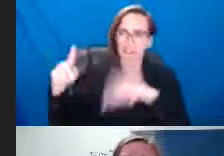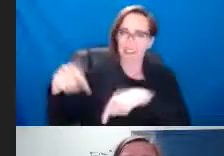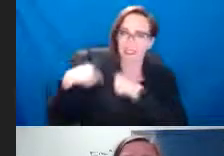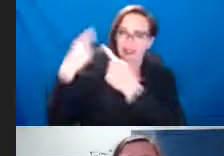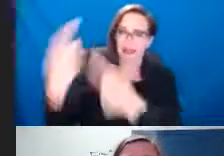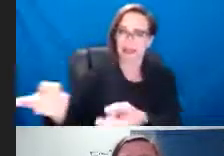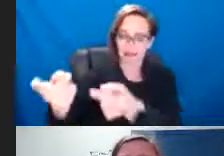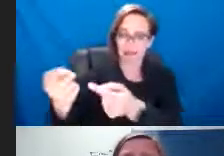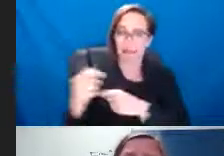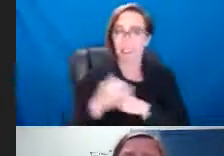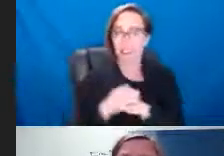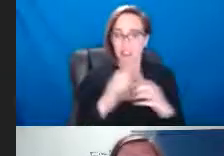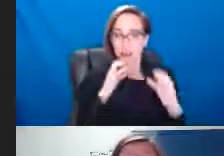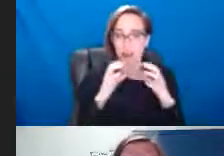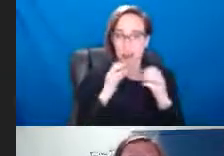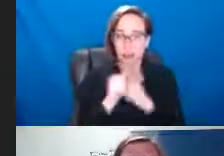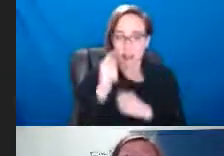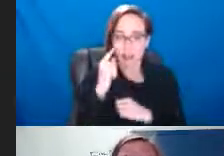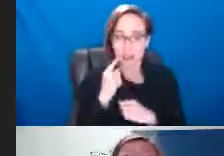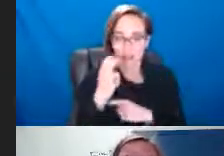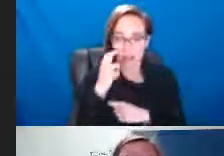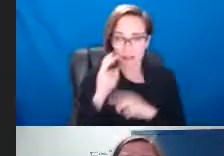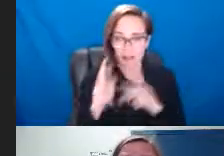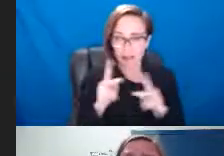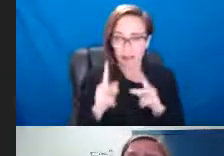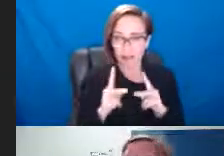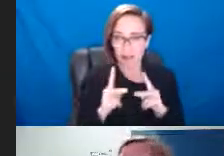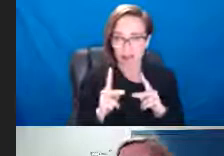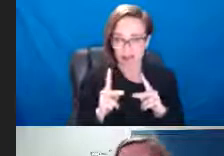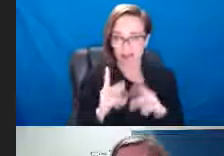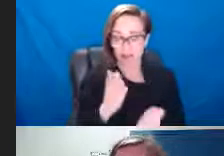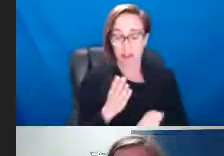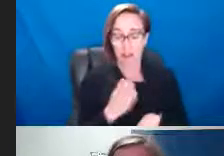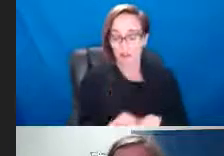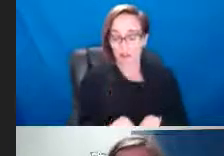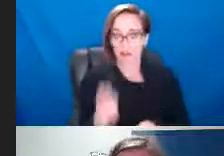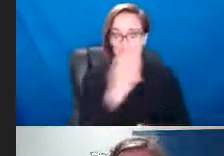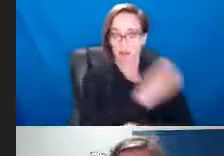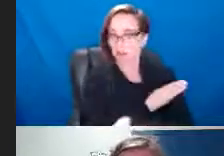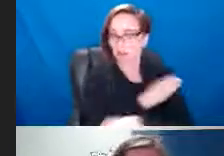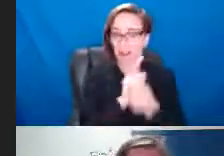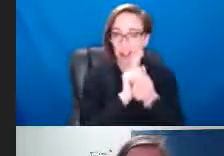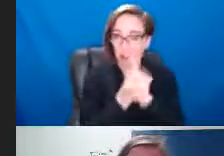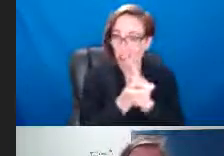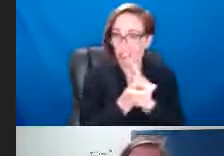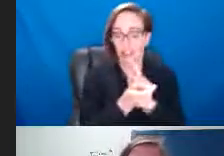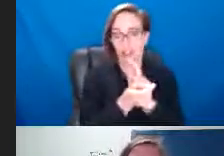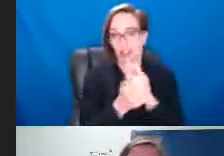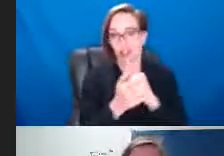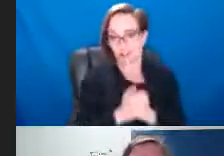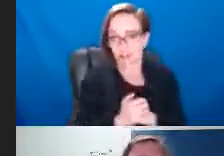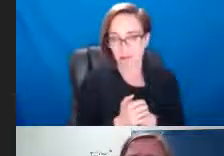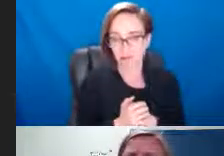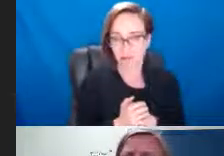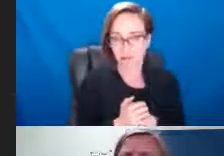communication with deaf-blind individuals has really changed and progressed. And I think one of